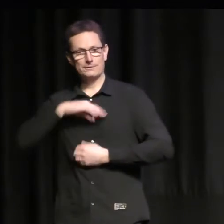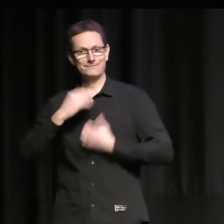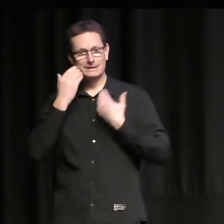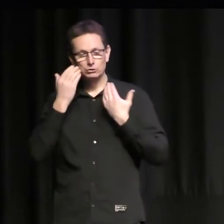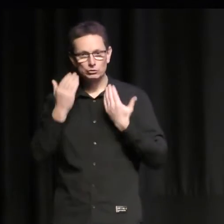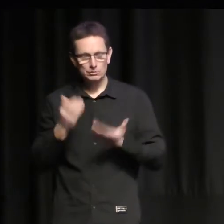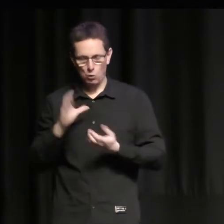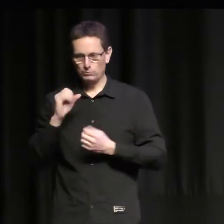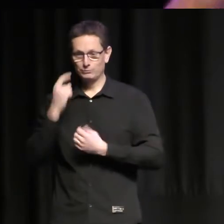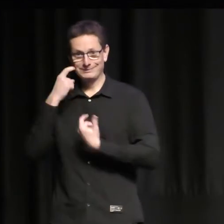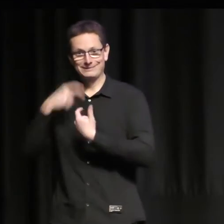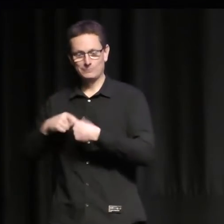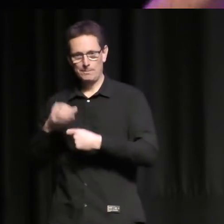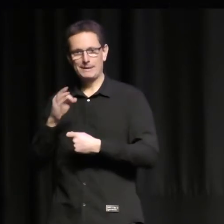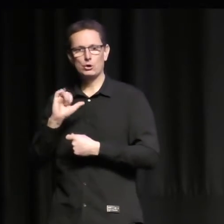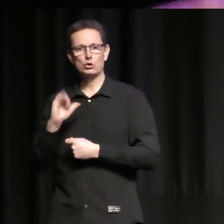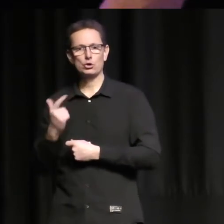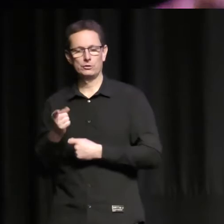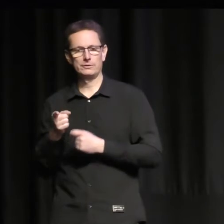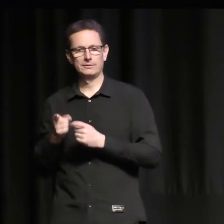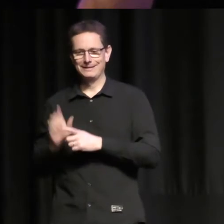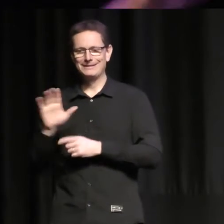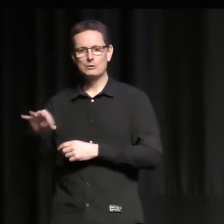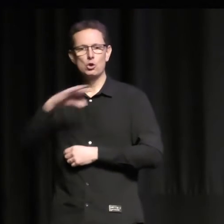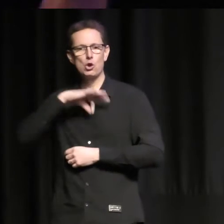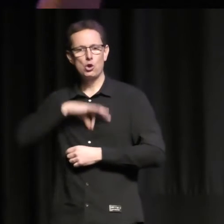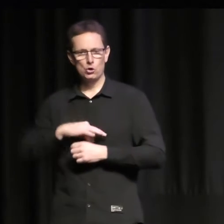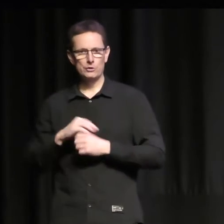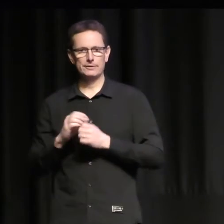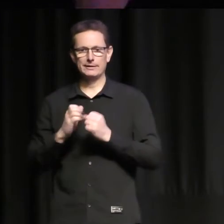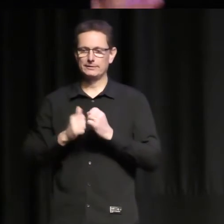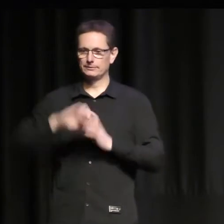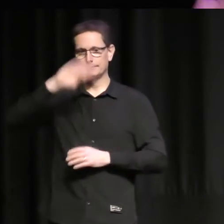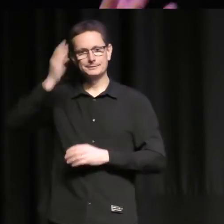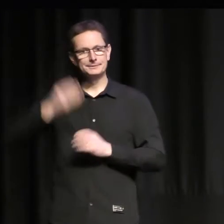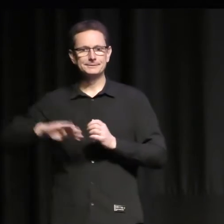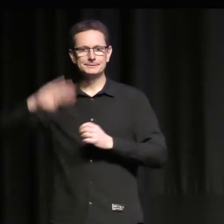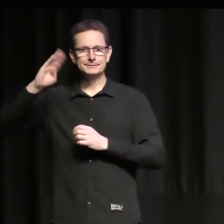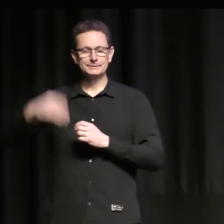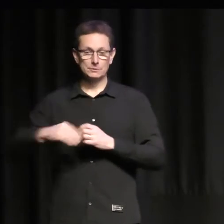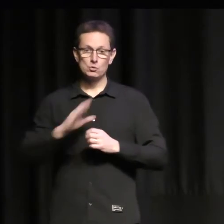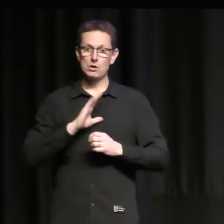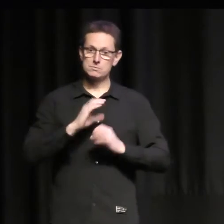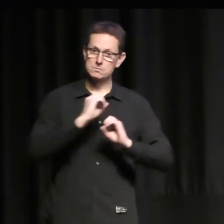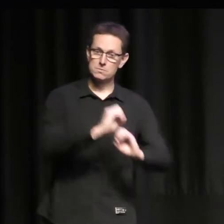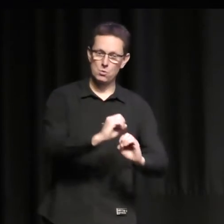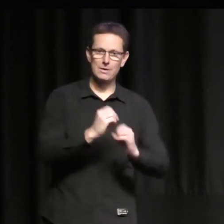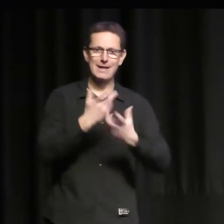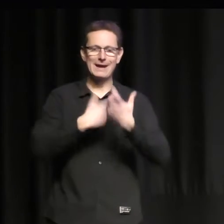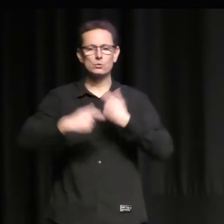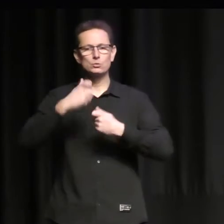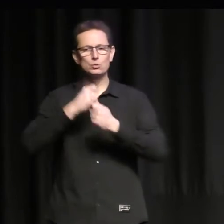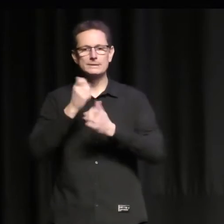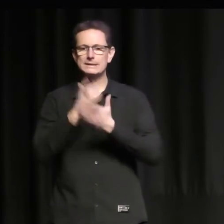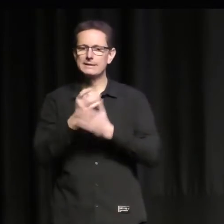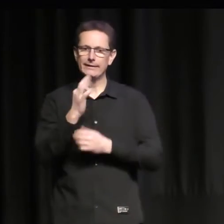in the precariat, your wage income is very volatile. So you have no economic